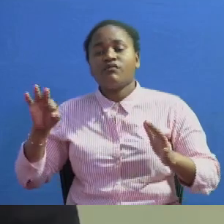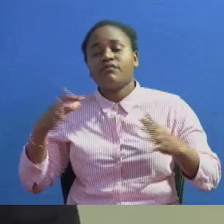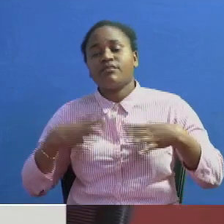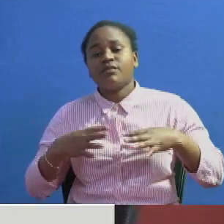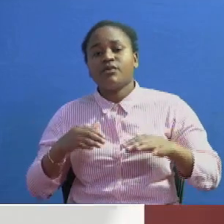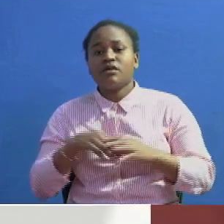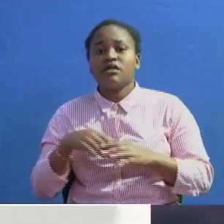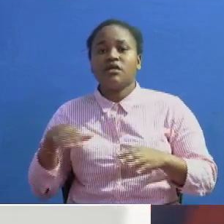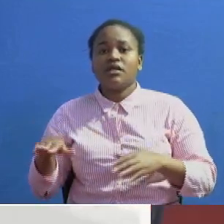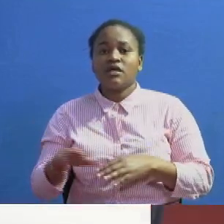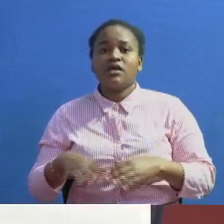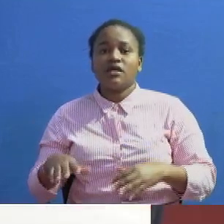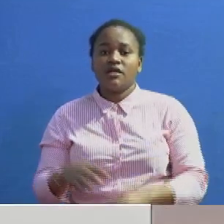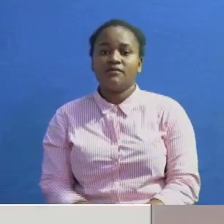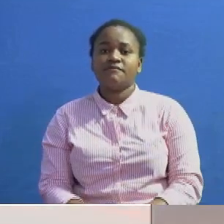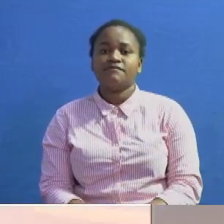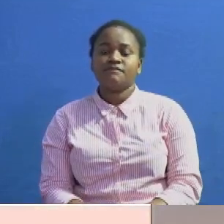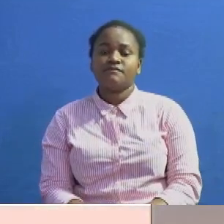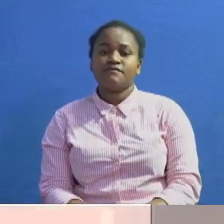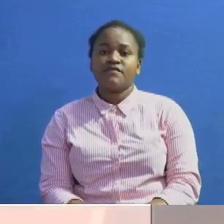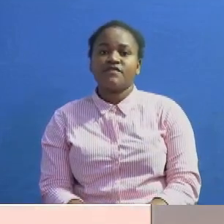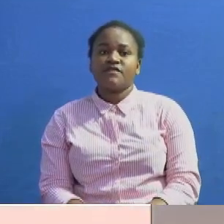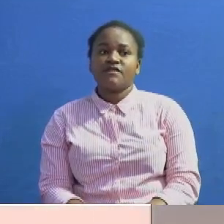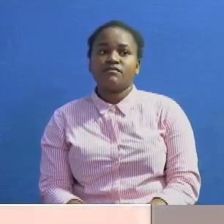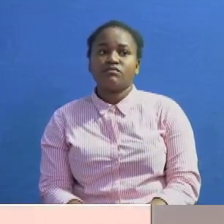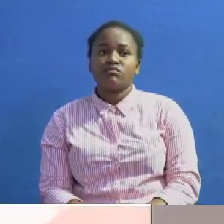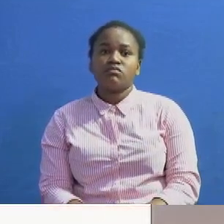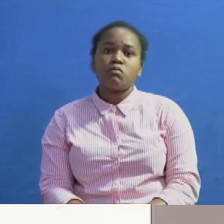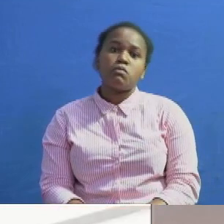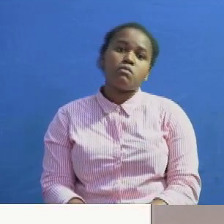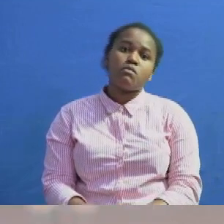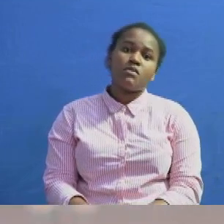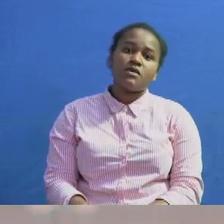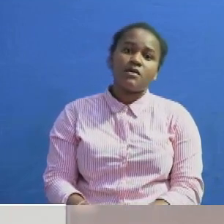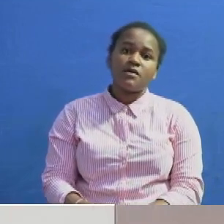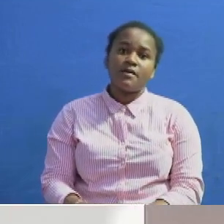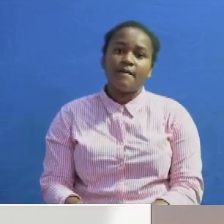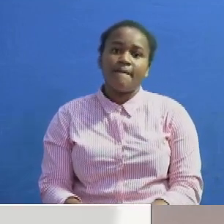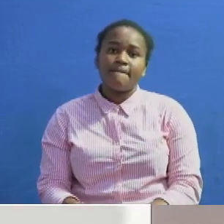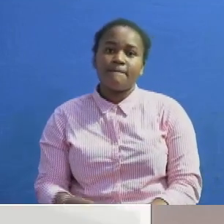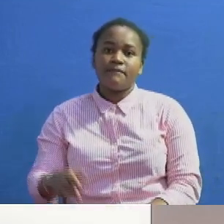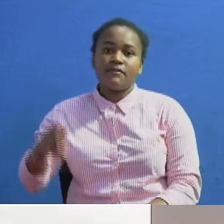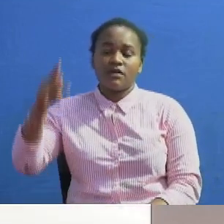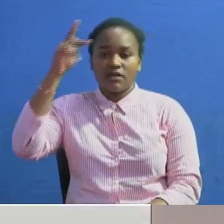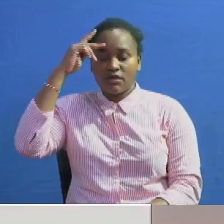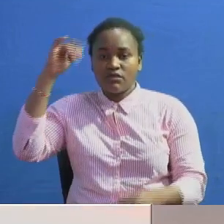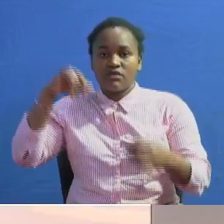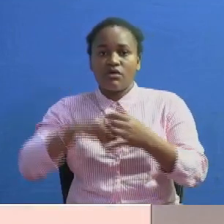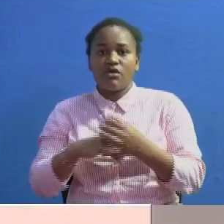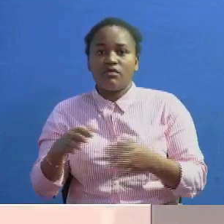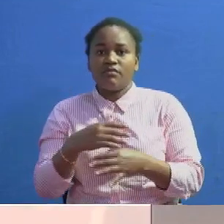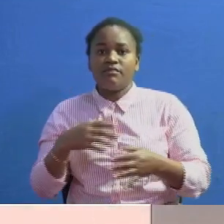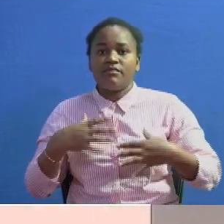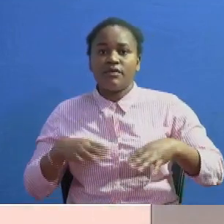Odeu, KUTV. Elsewhere, Kirinyaga Women Representative Njeri Maina, in partnership with the